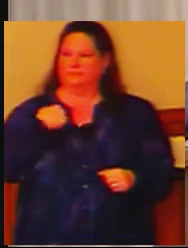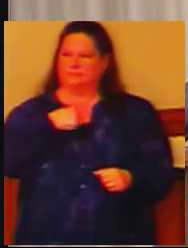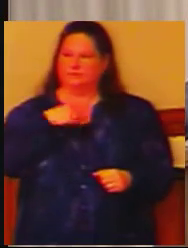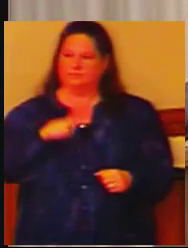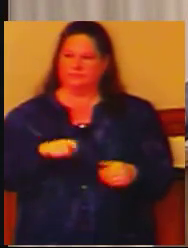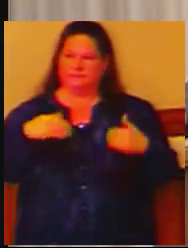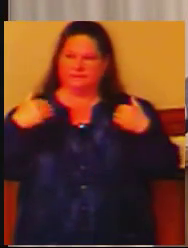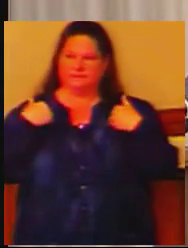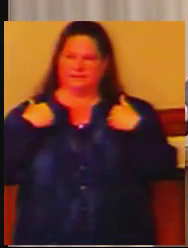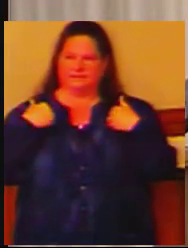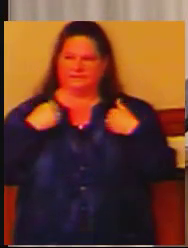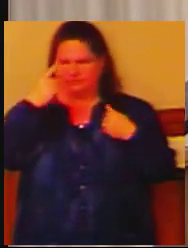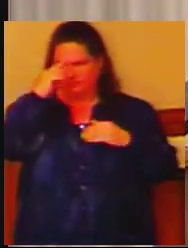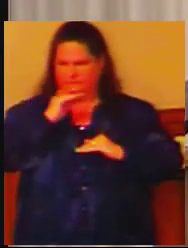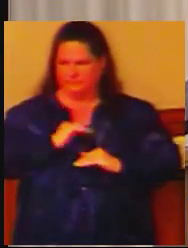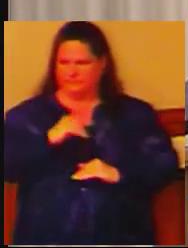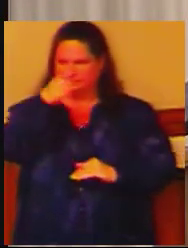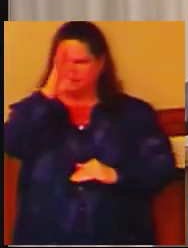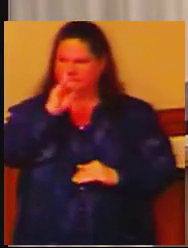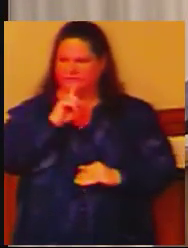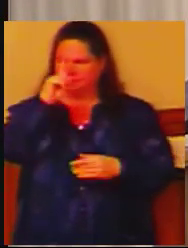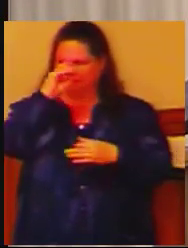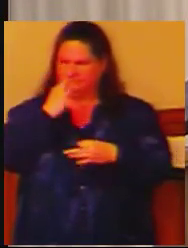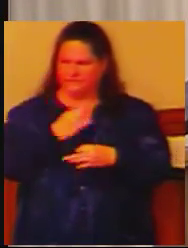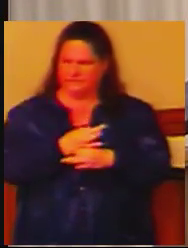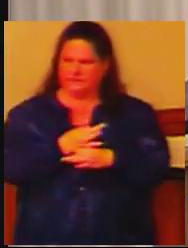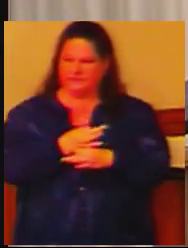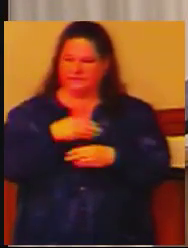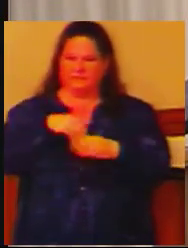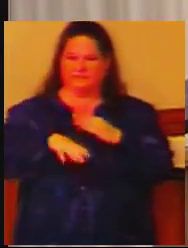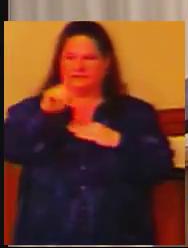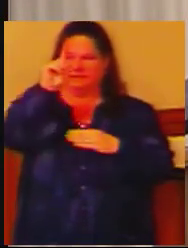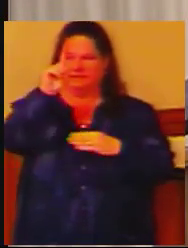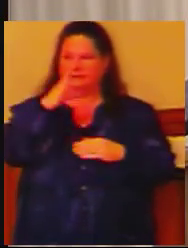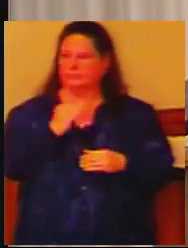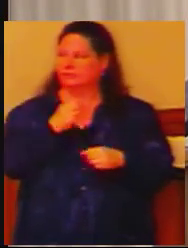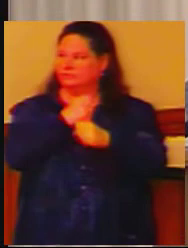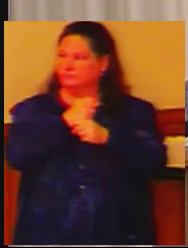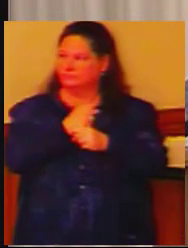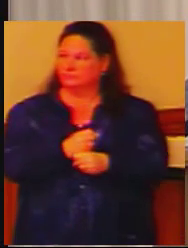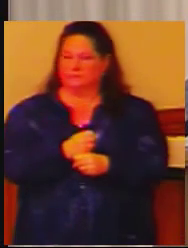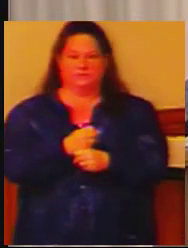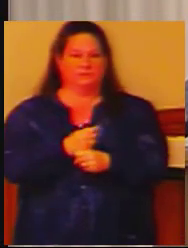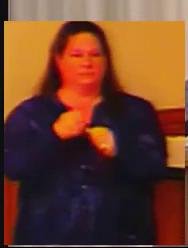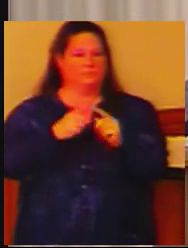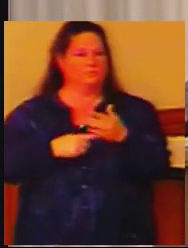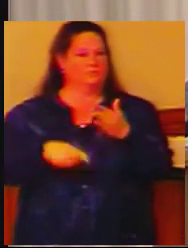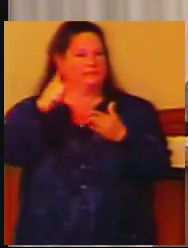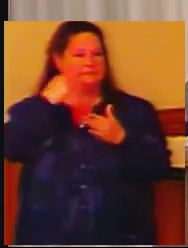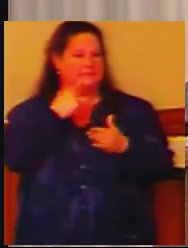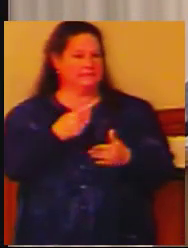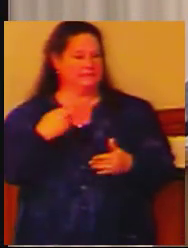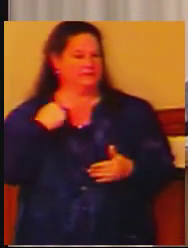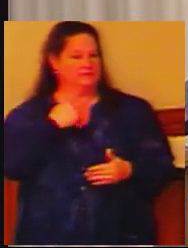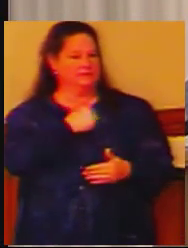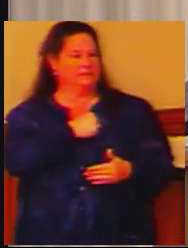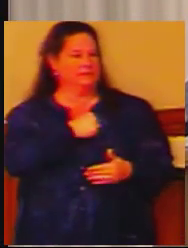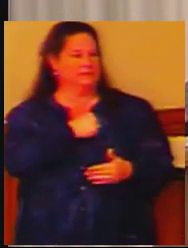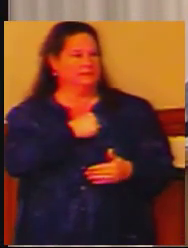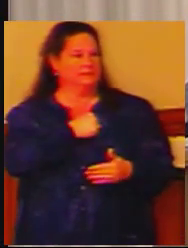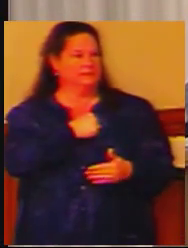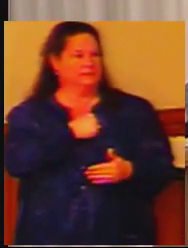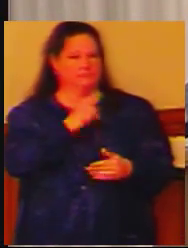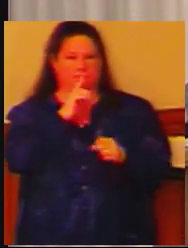have in order to please God is faith in Him, of course, and trust in what He tells us,